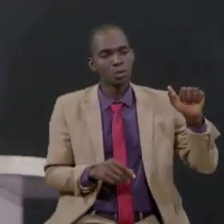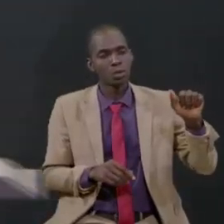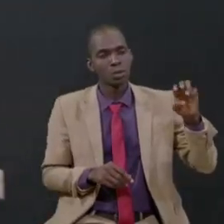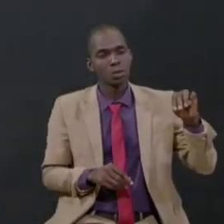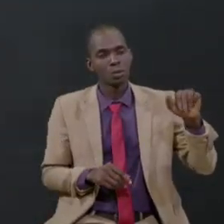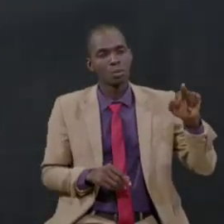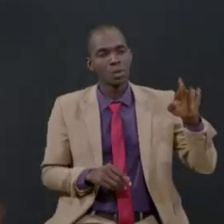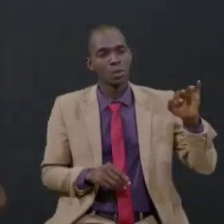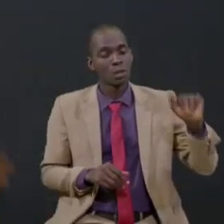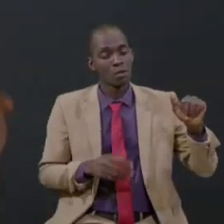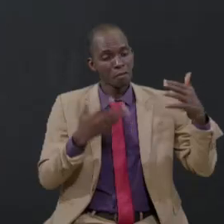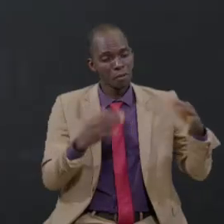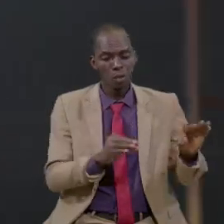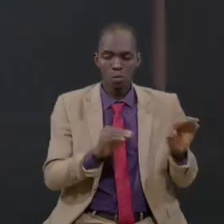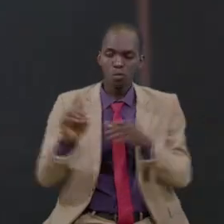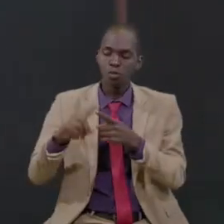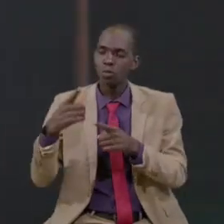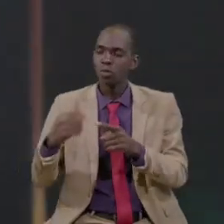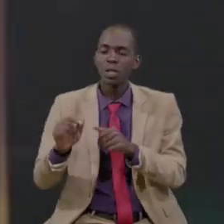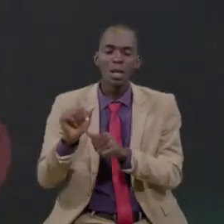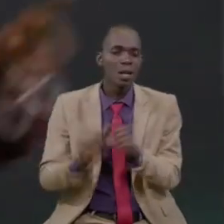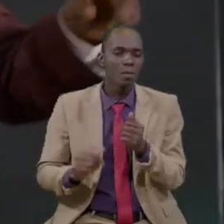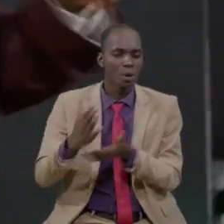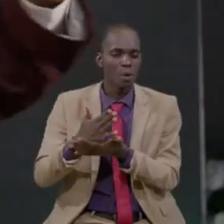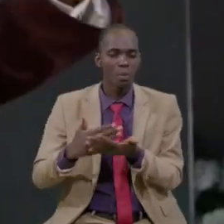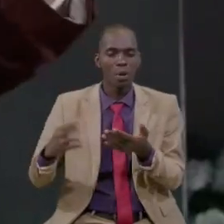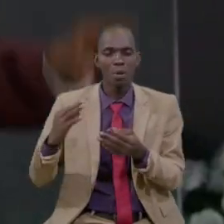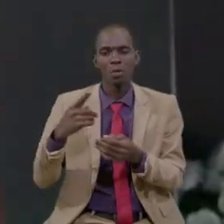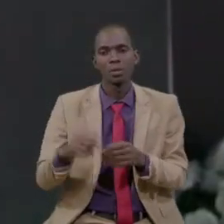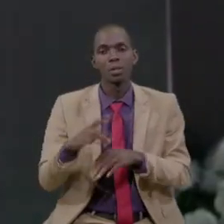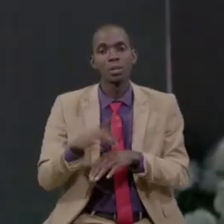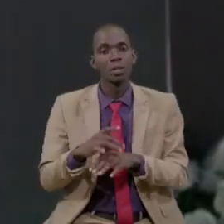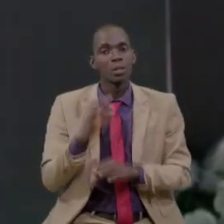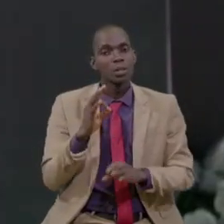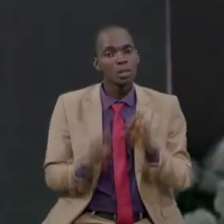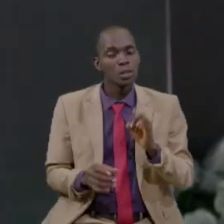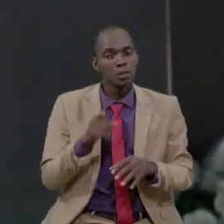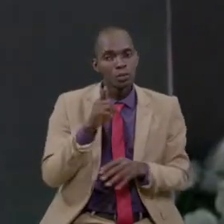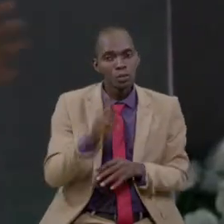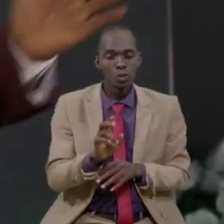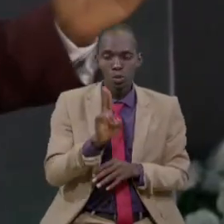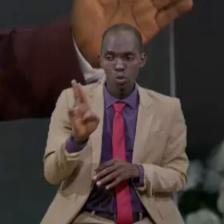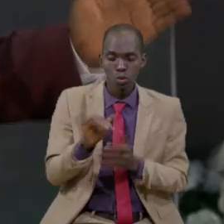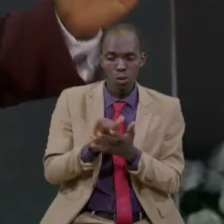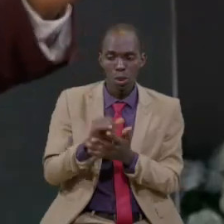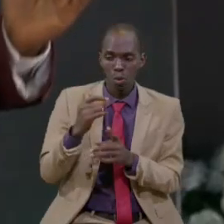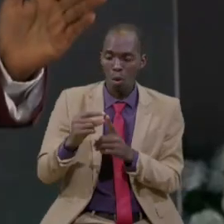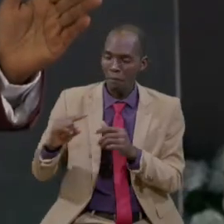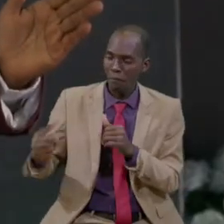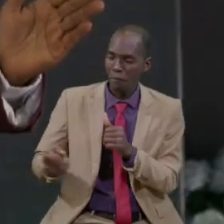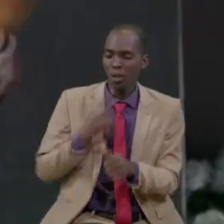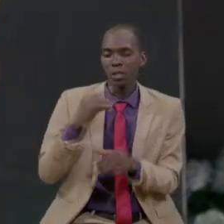uttermost part of the earth. If you use that word first in Jerusalem rather than both